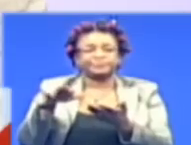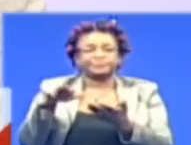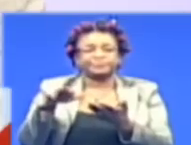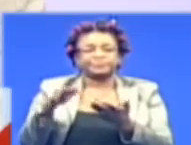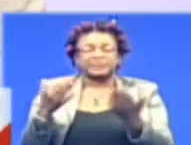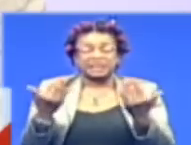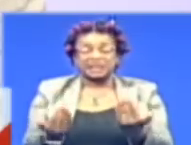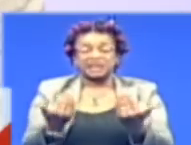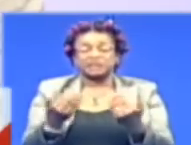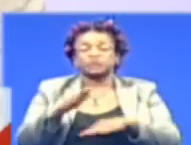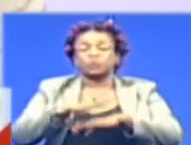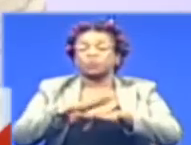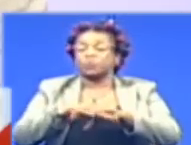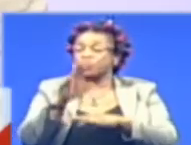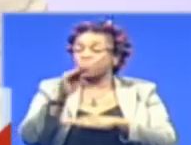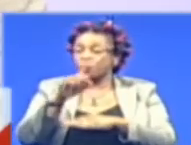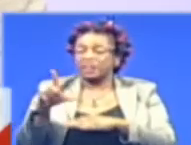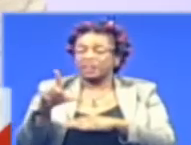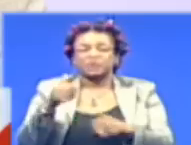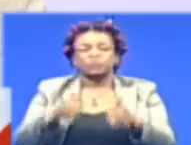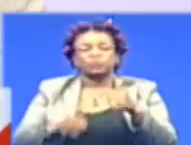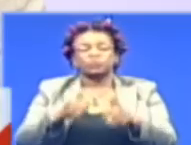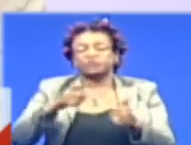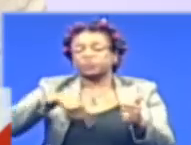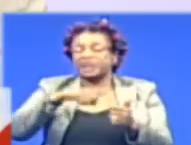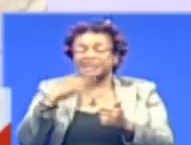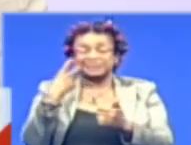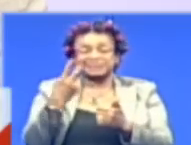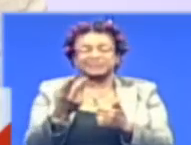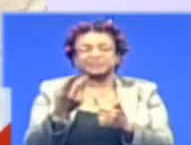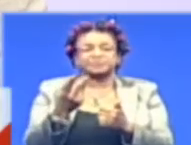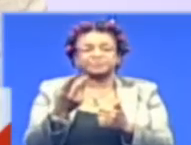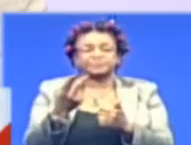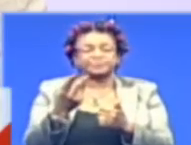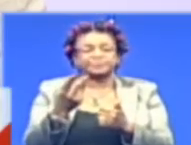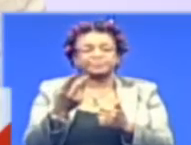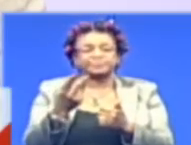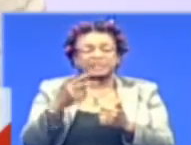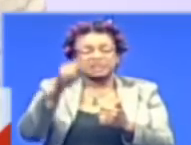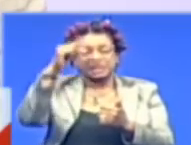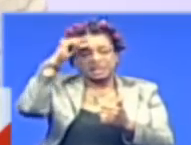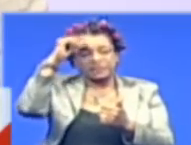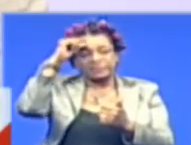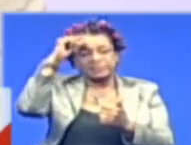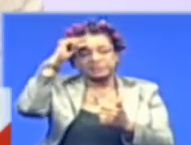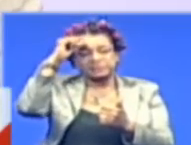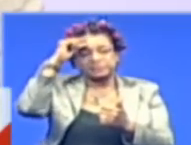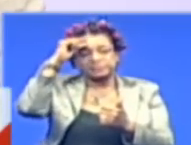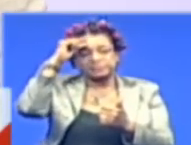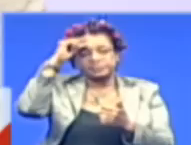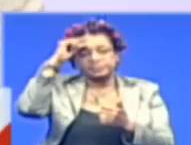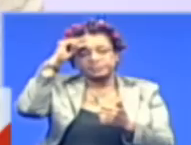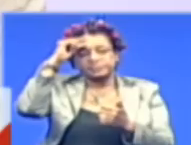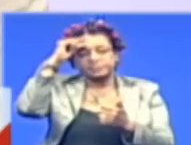goodwill which we are currently witnessing in government, it had not been there